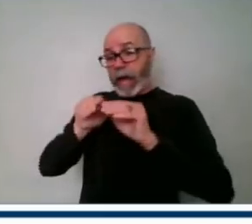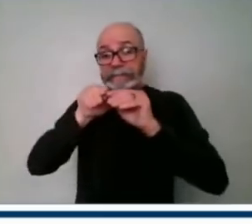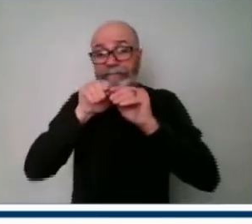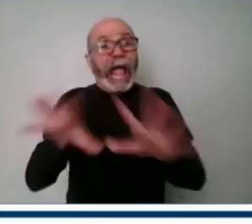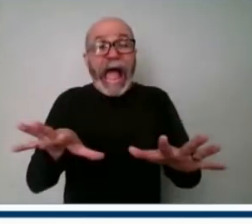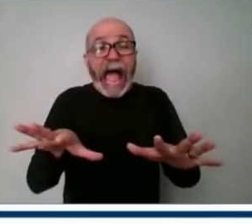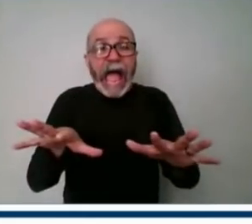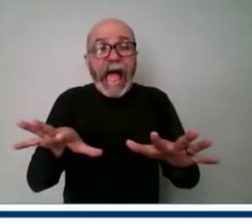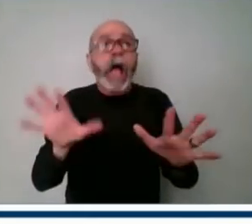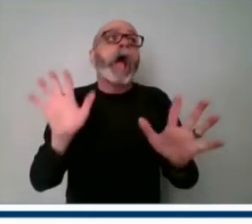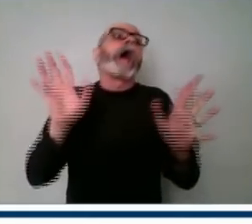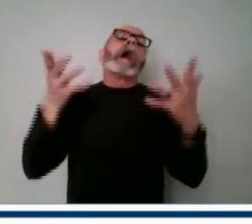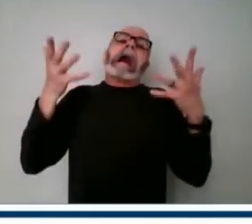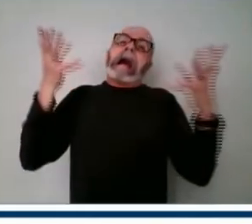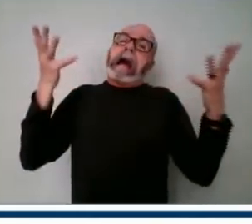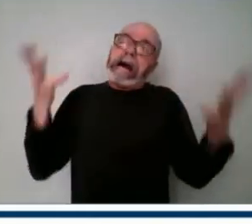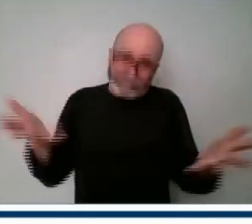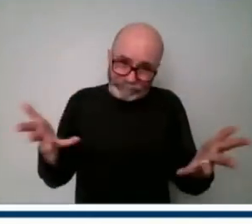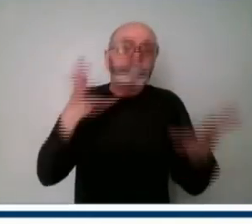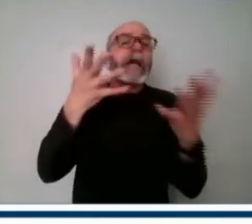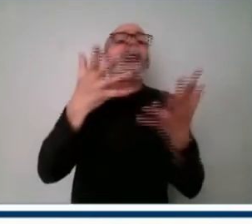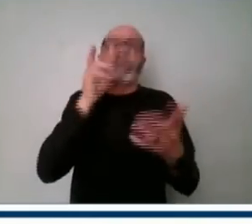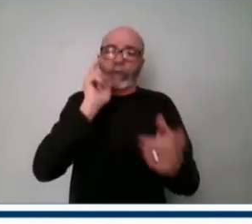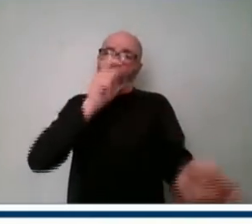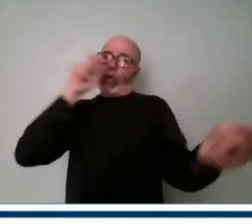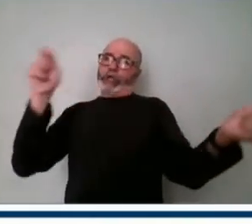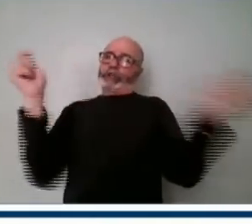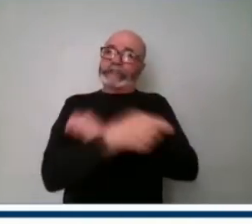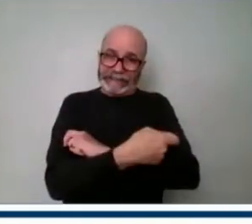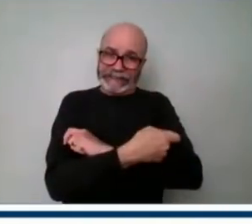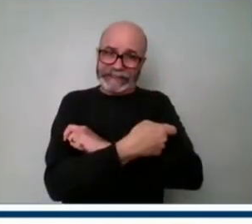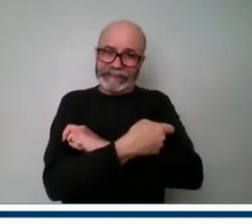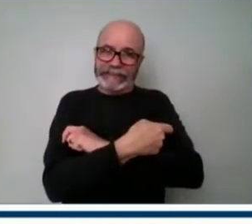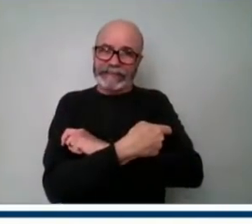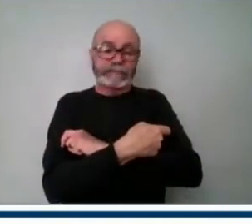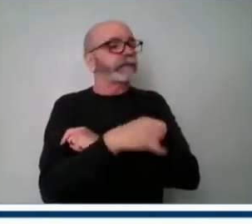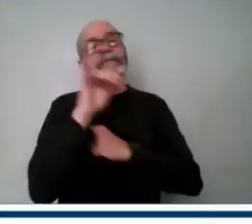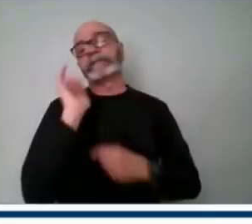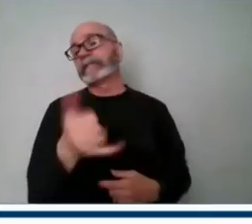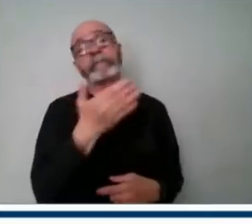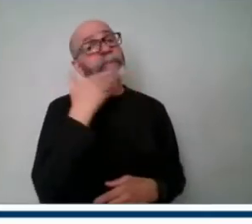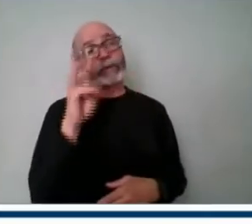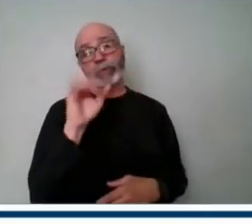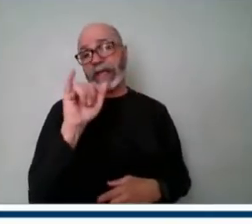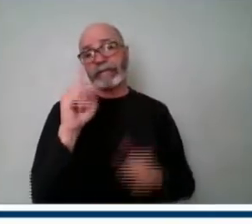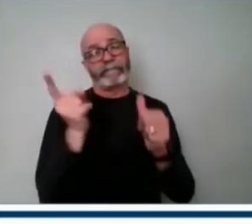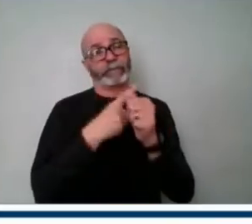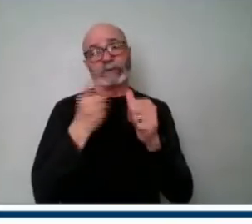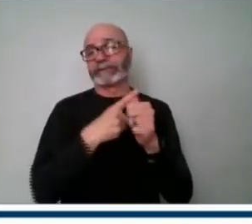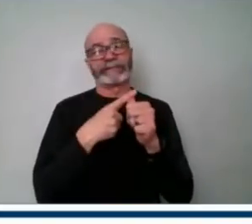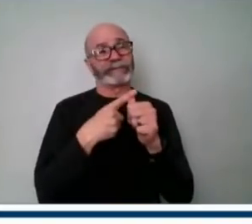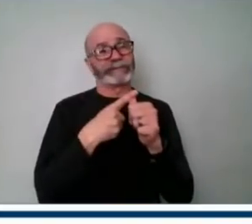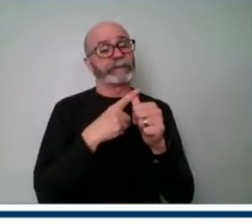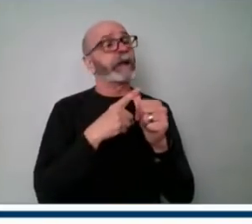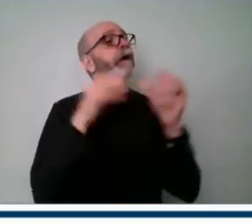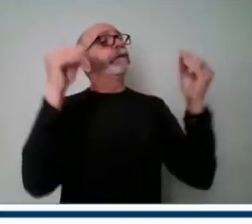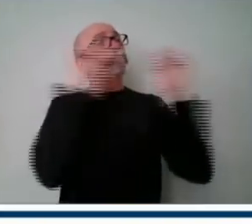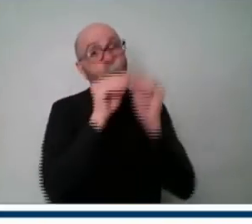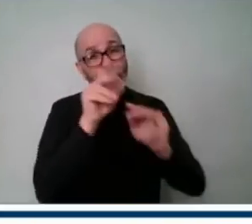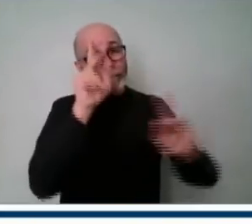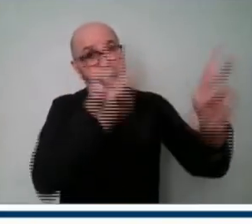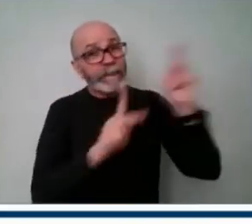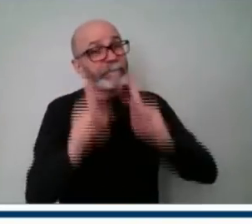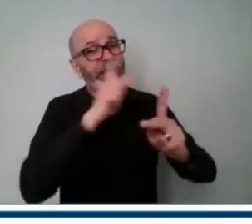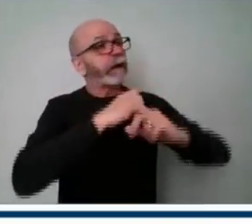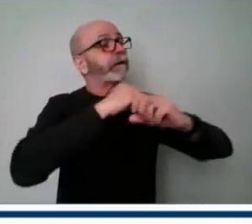most efficient, effective way. The goal we have is to build population immunity as quickly as possible,